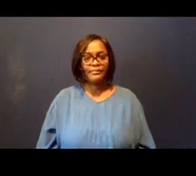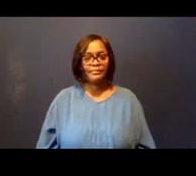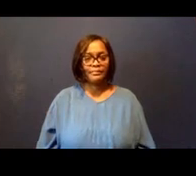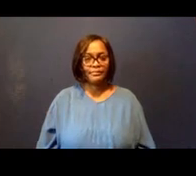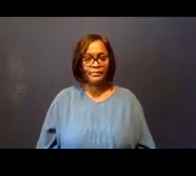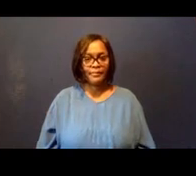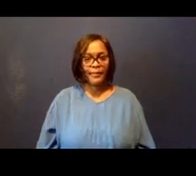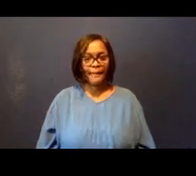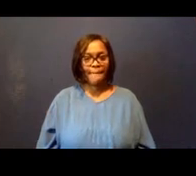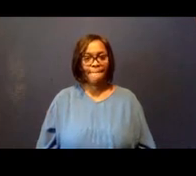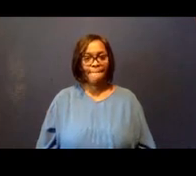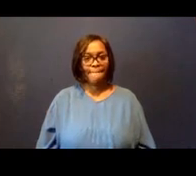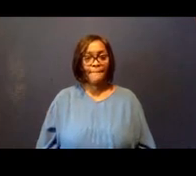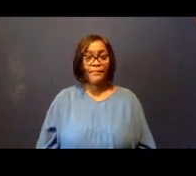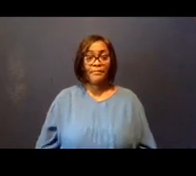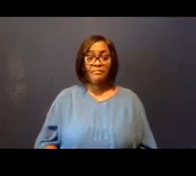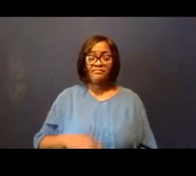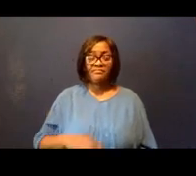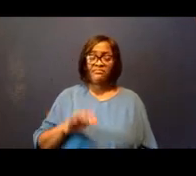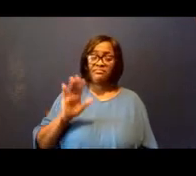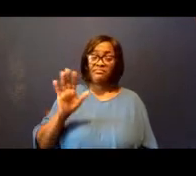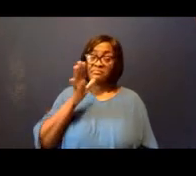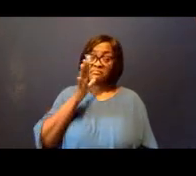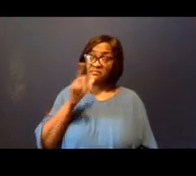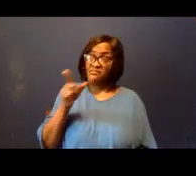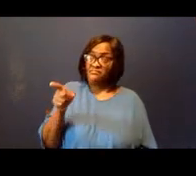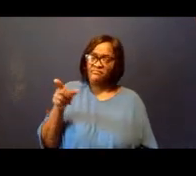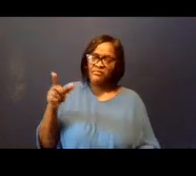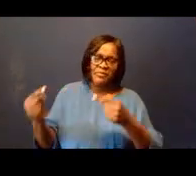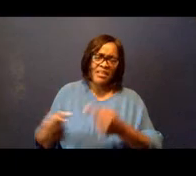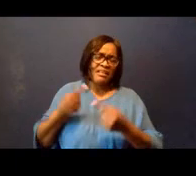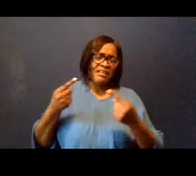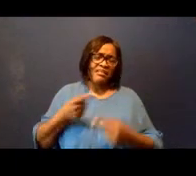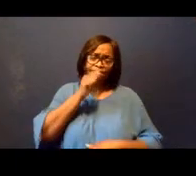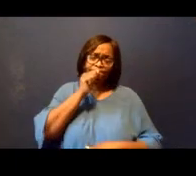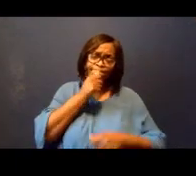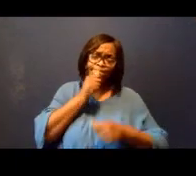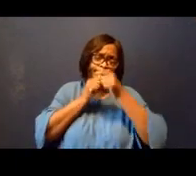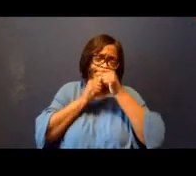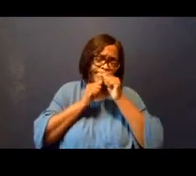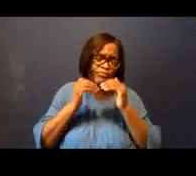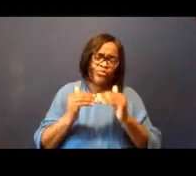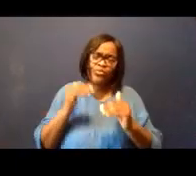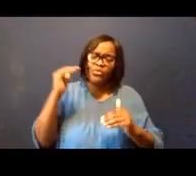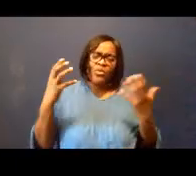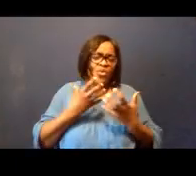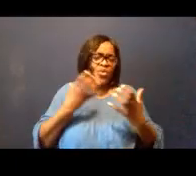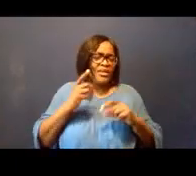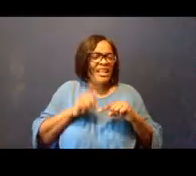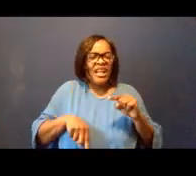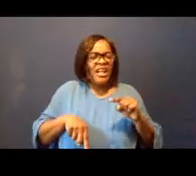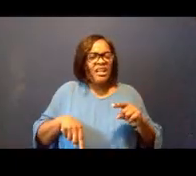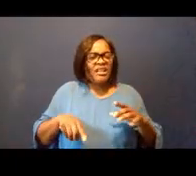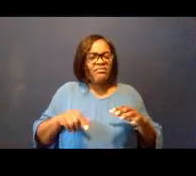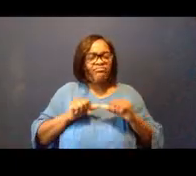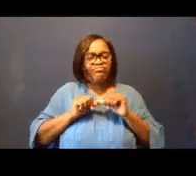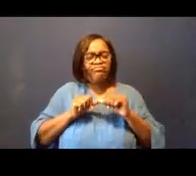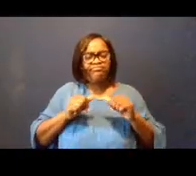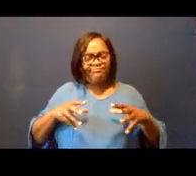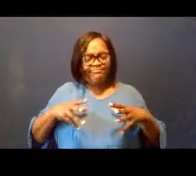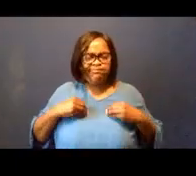Now, also keep in mind that the one in public